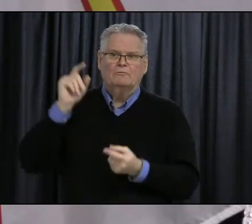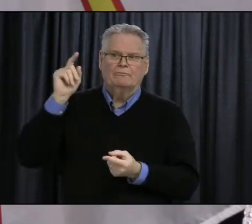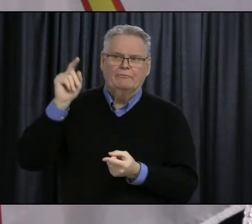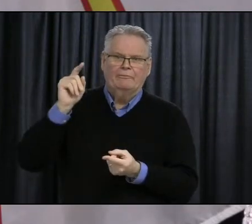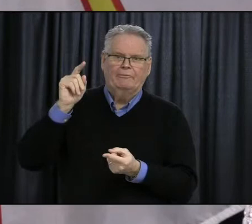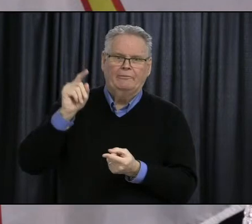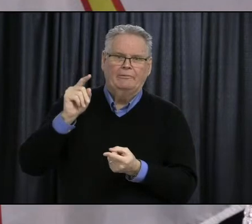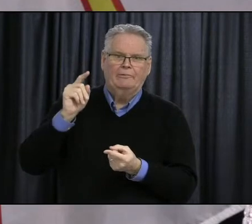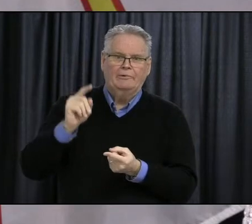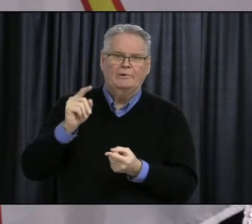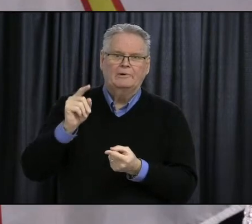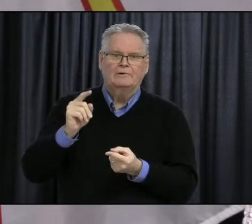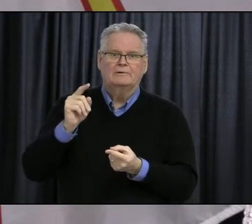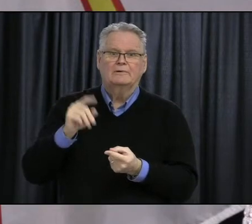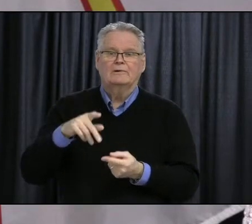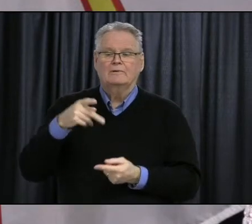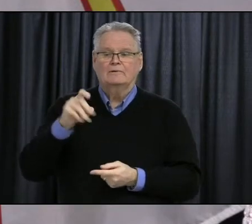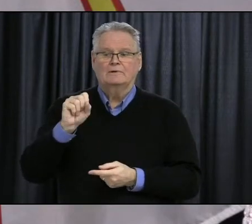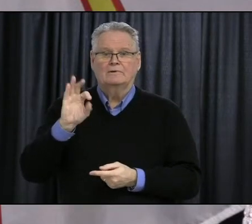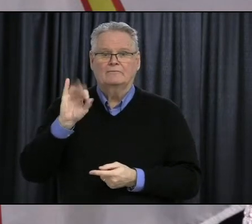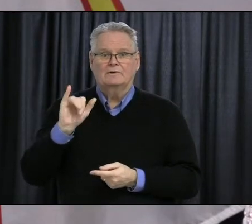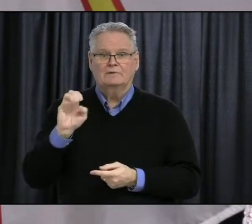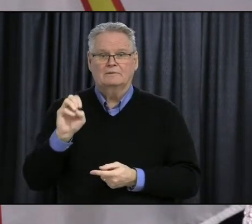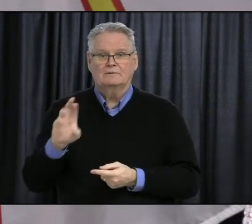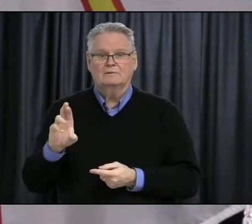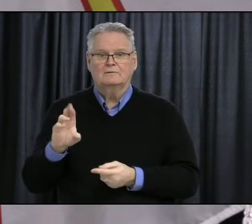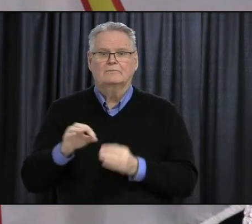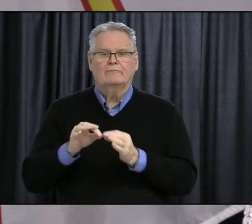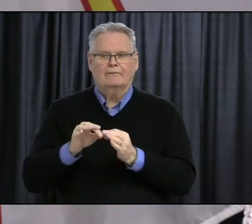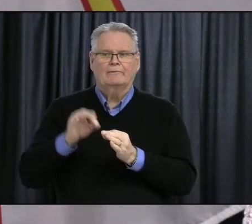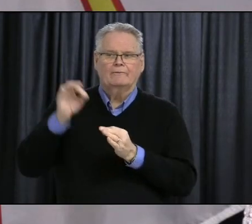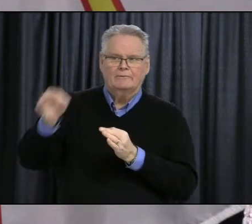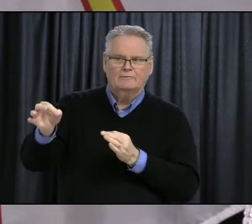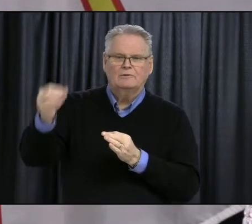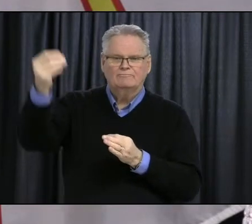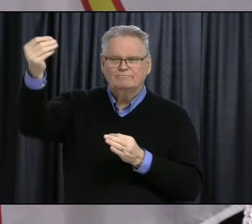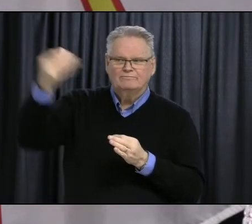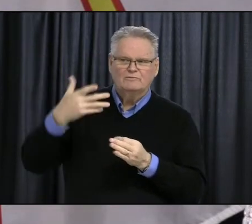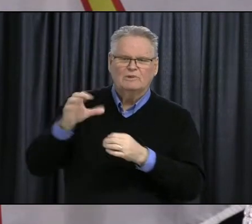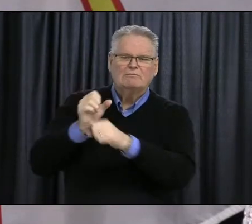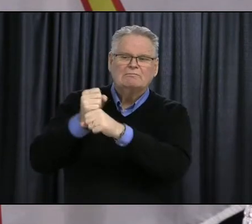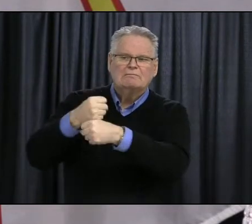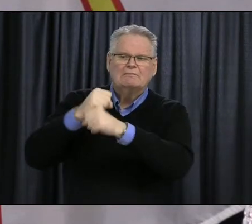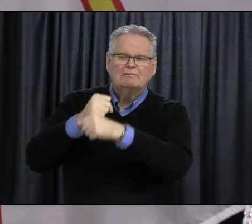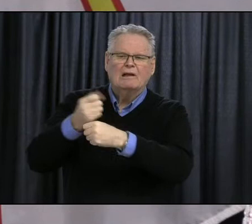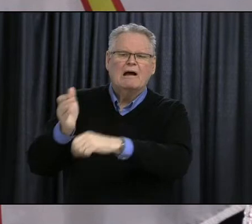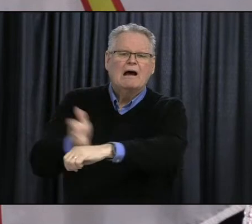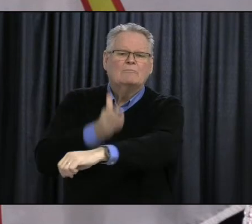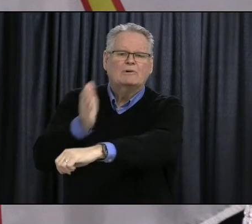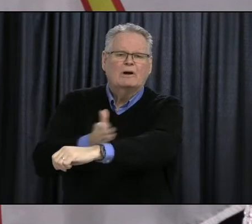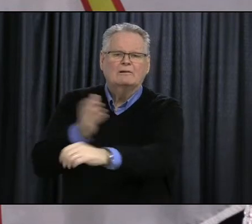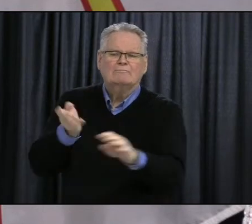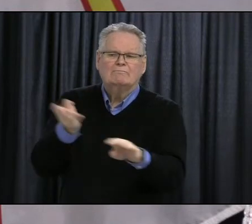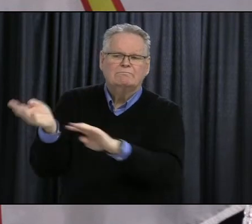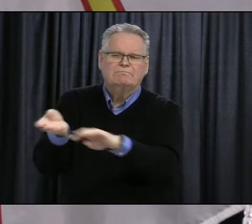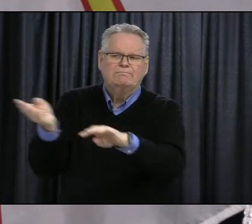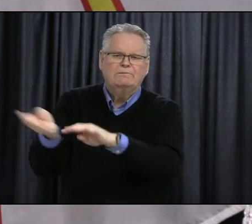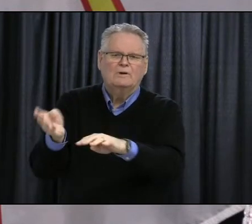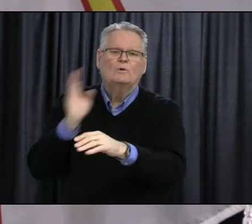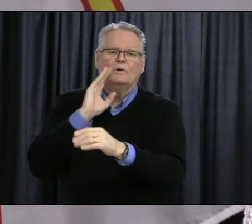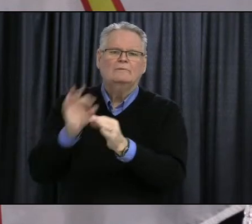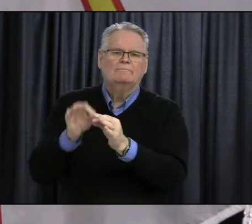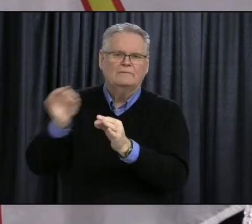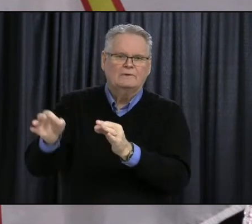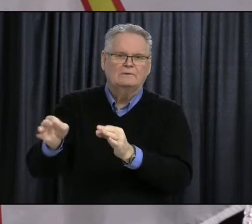informed that we will also see delays in the delivery of the Moderna vaccine. The province has not received new vaccines since